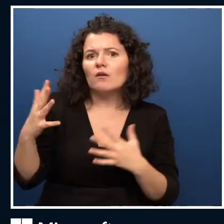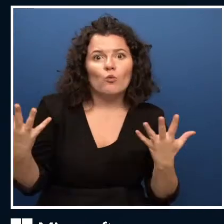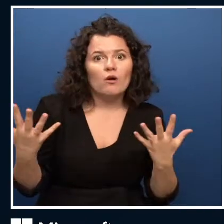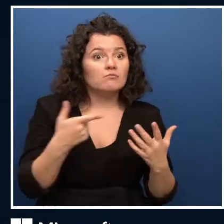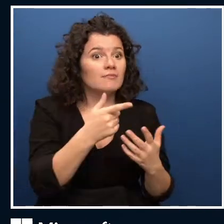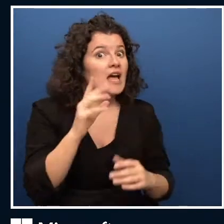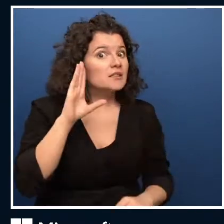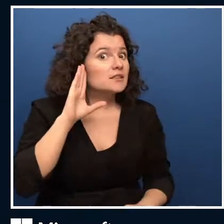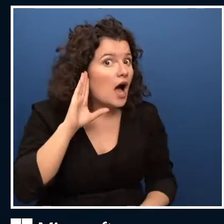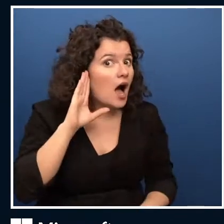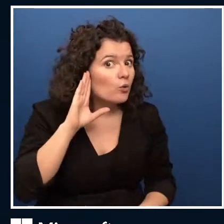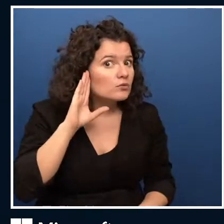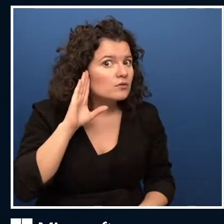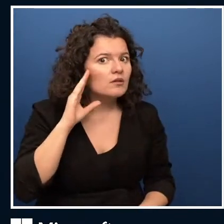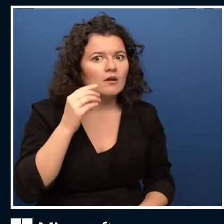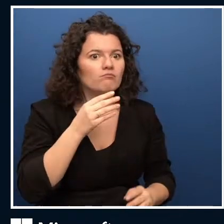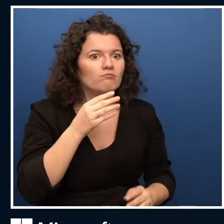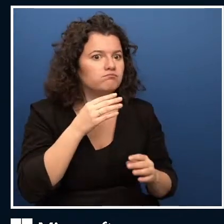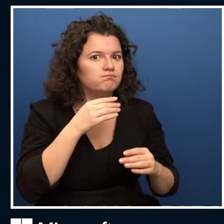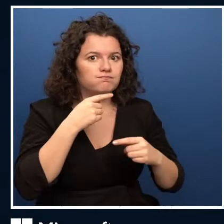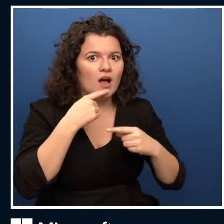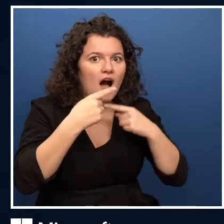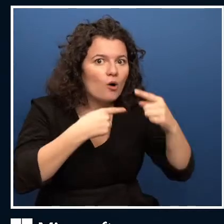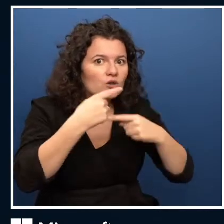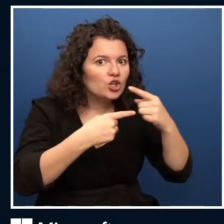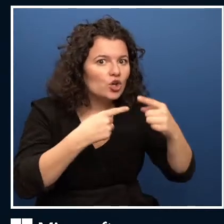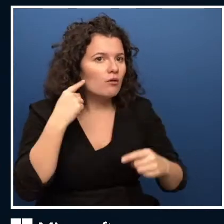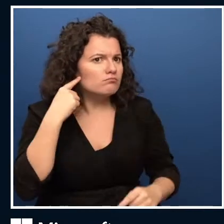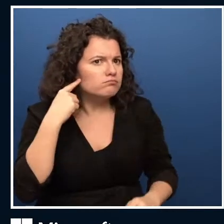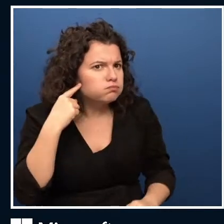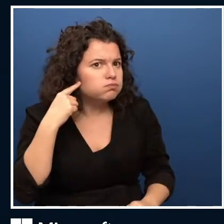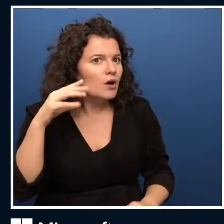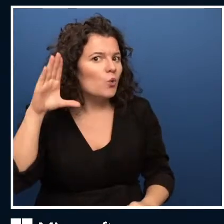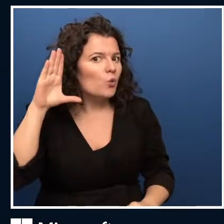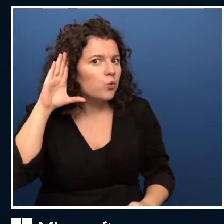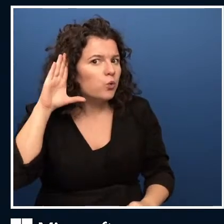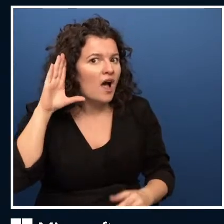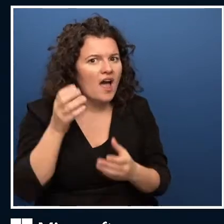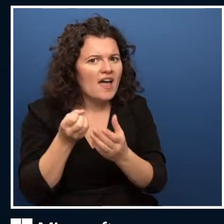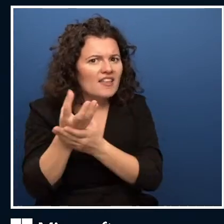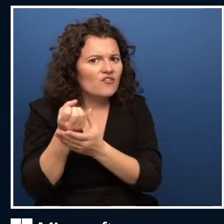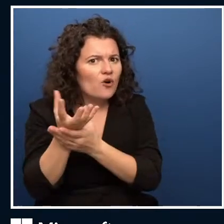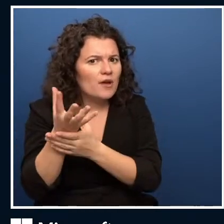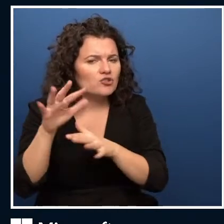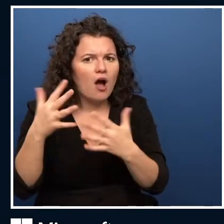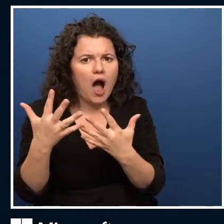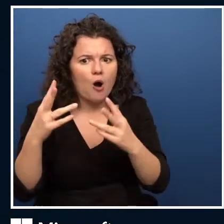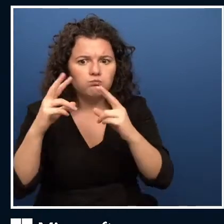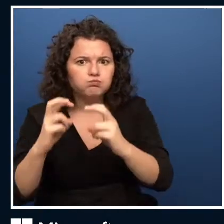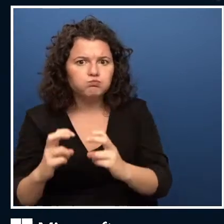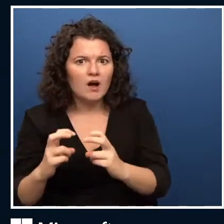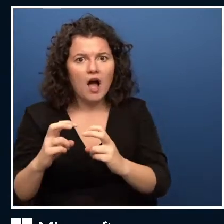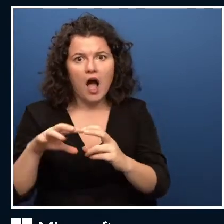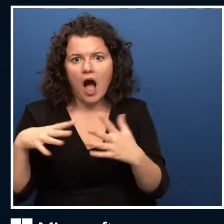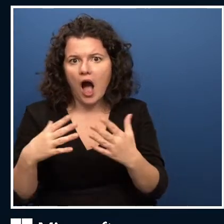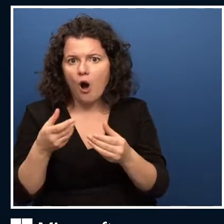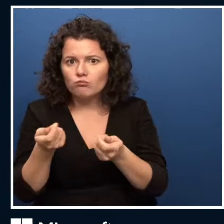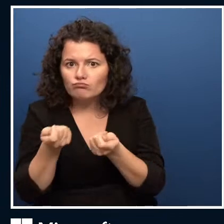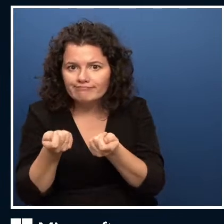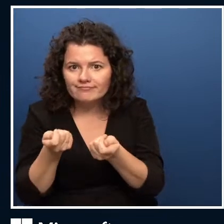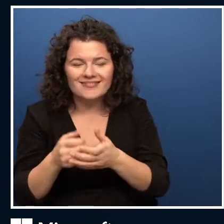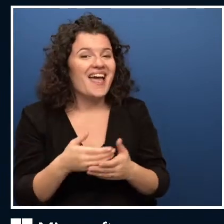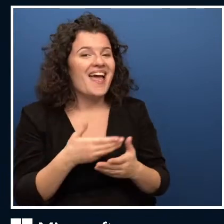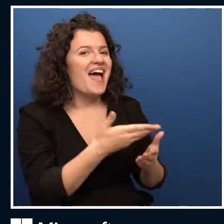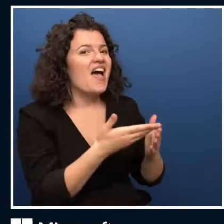with AI. Because we've talked about handling text, we've talked about handling images, and now we'll touch the topic which is less frequently